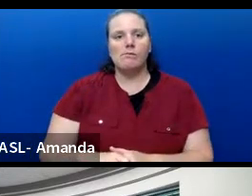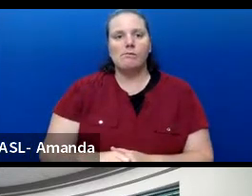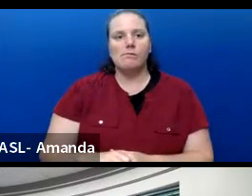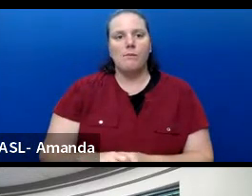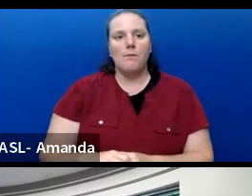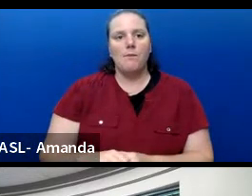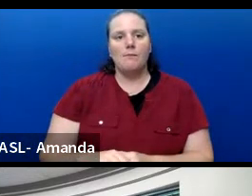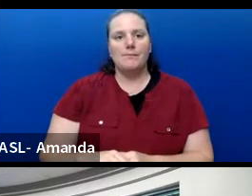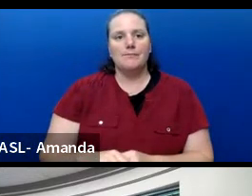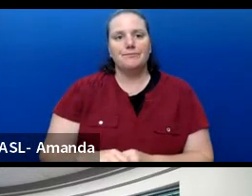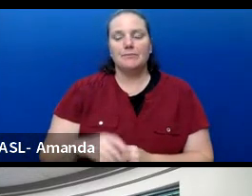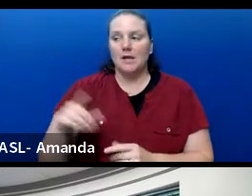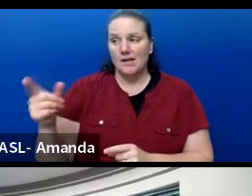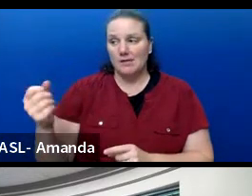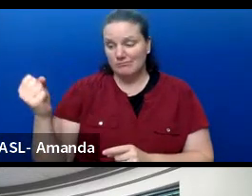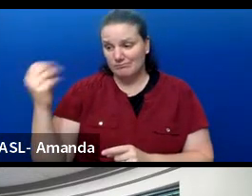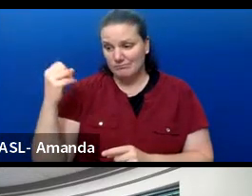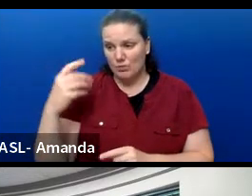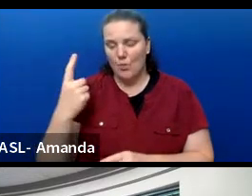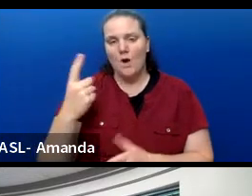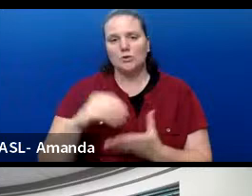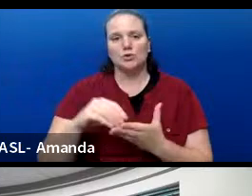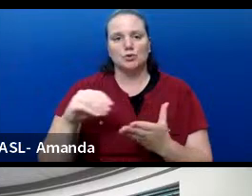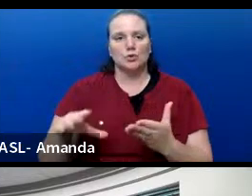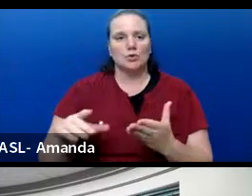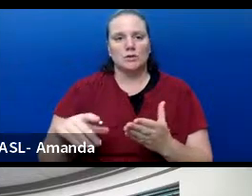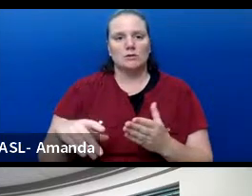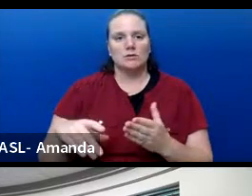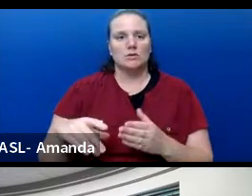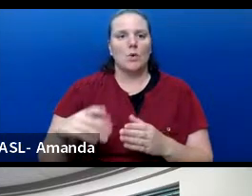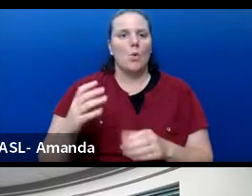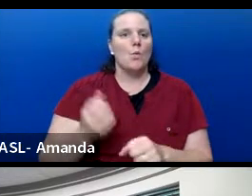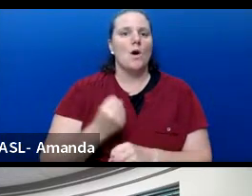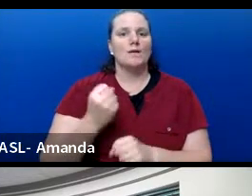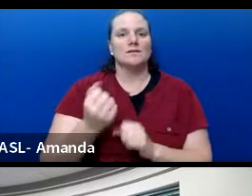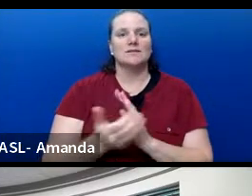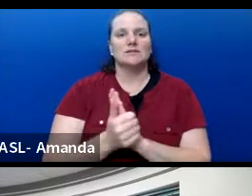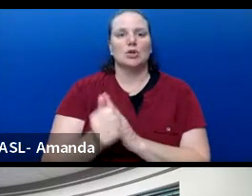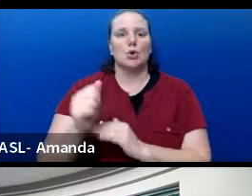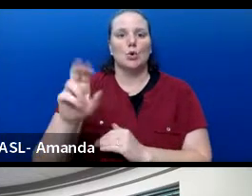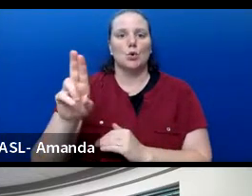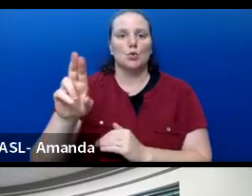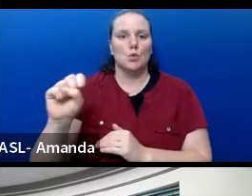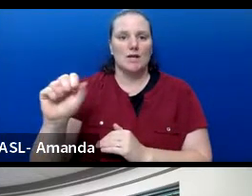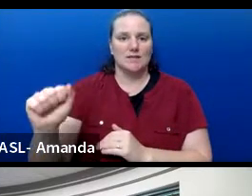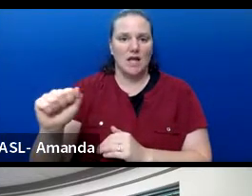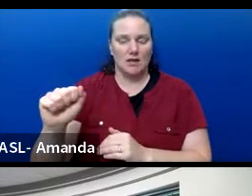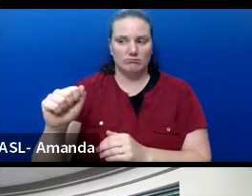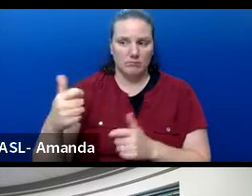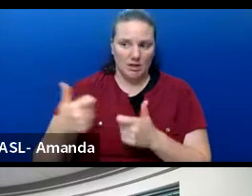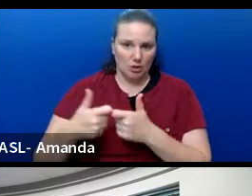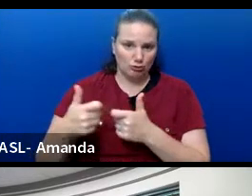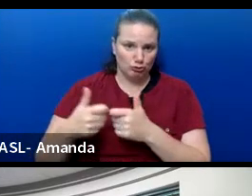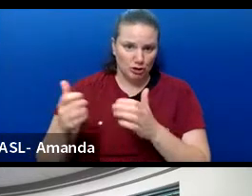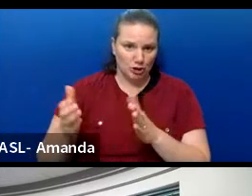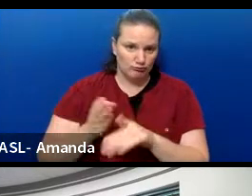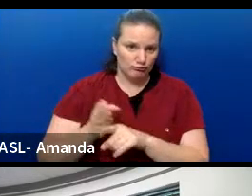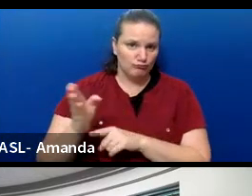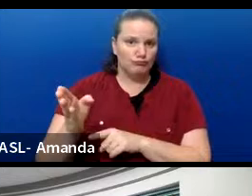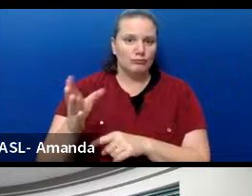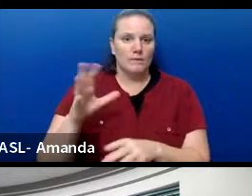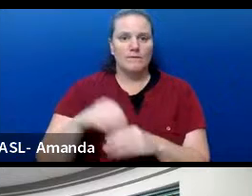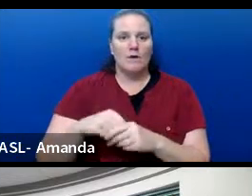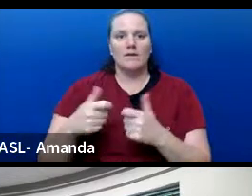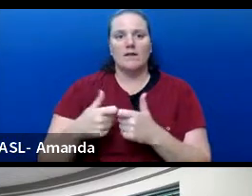He shared with me one of his students who won Skills USA in electrician and had applied to the